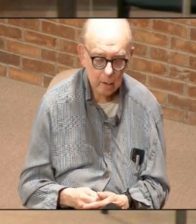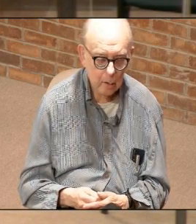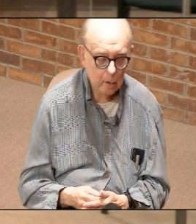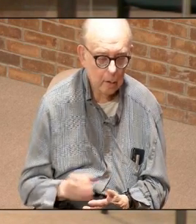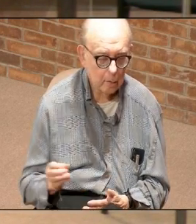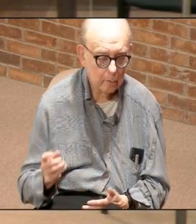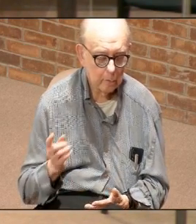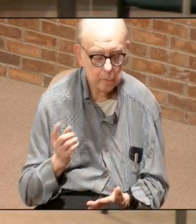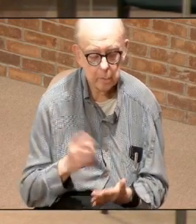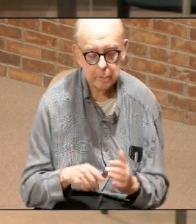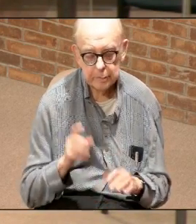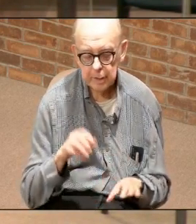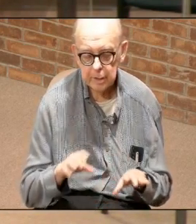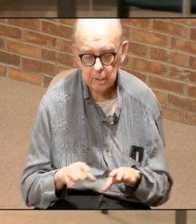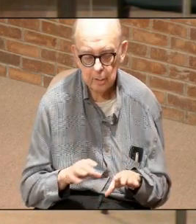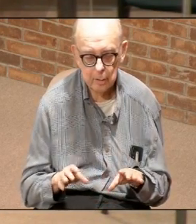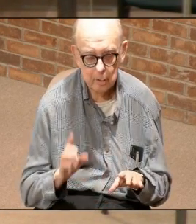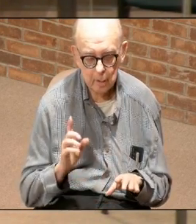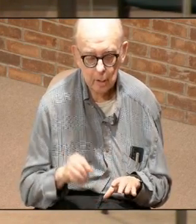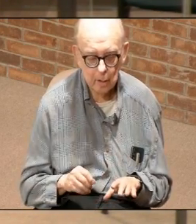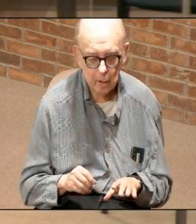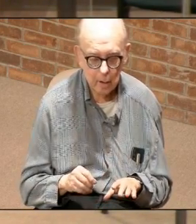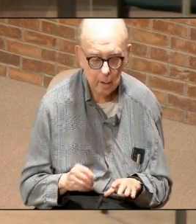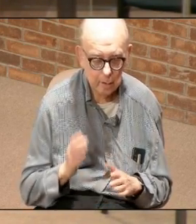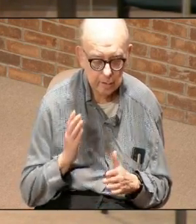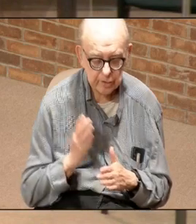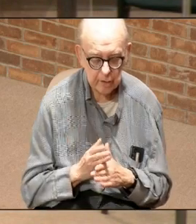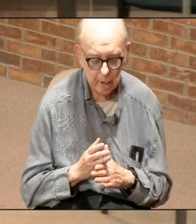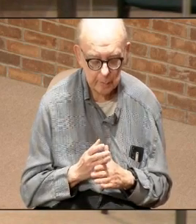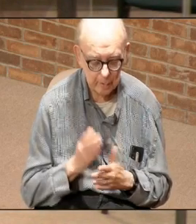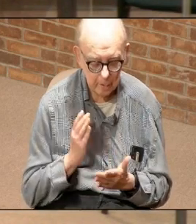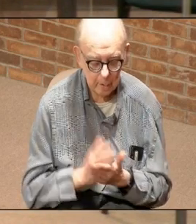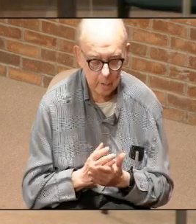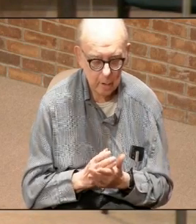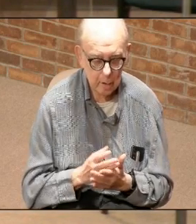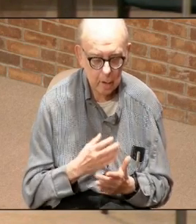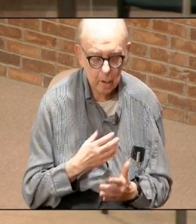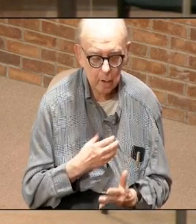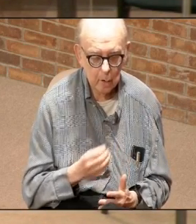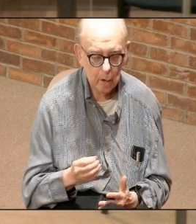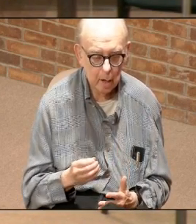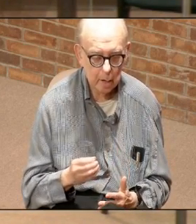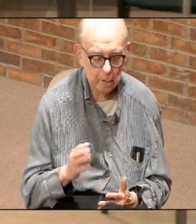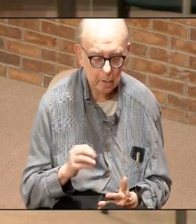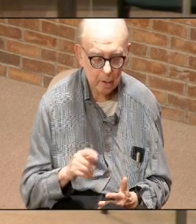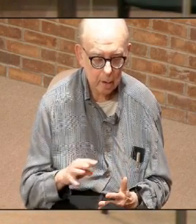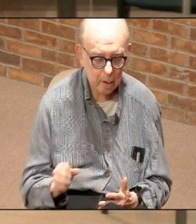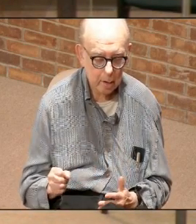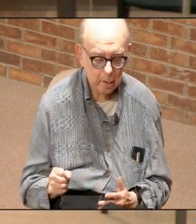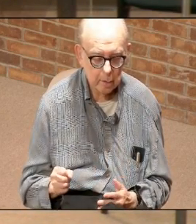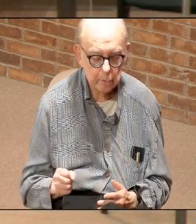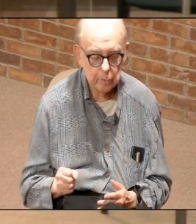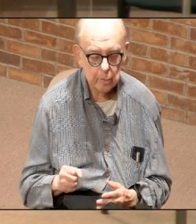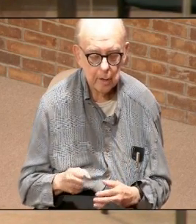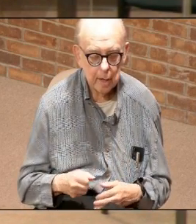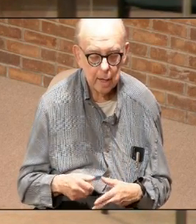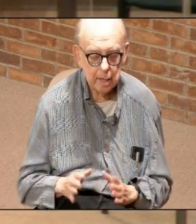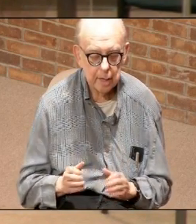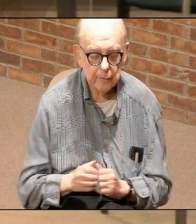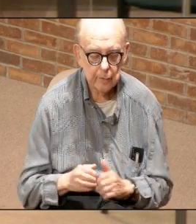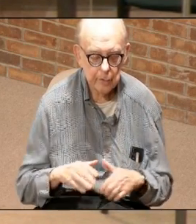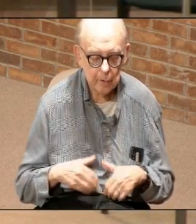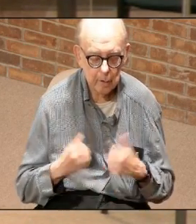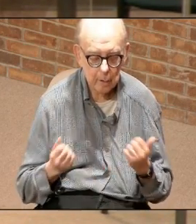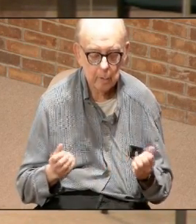And so what we need to do is we need to quit letting this white noise get airtime in our life.